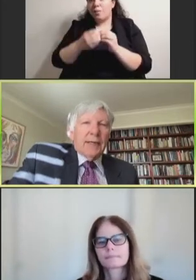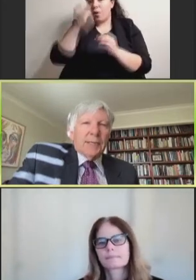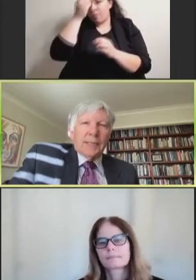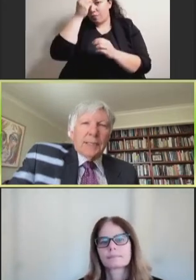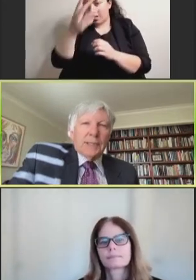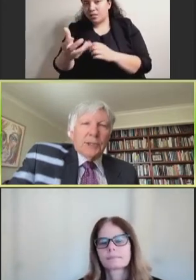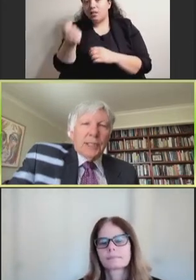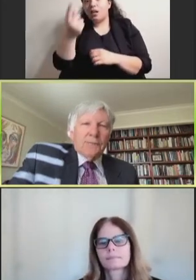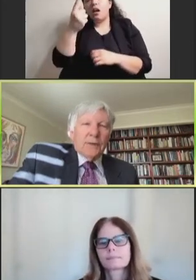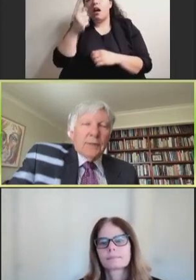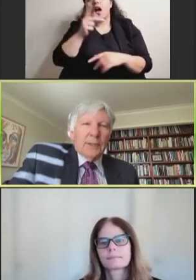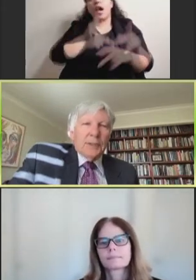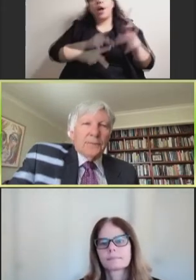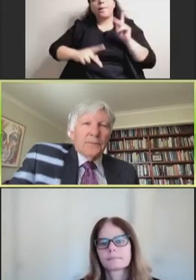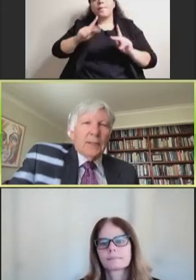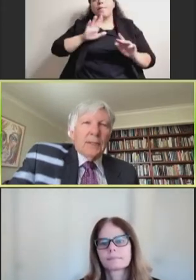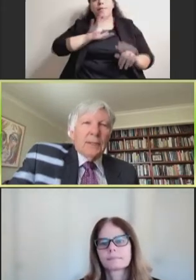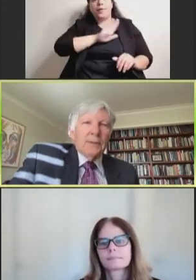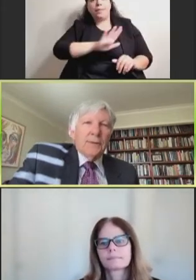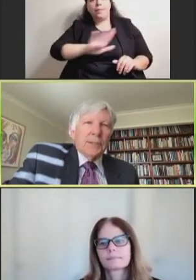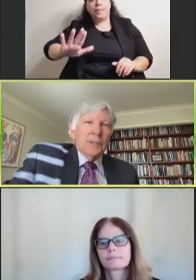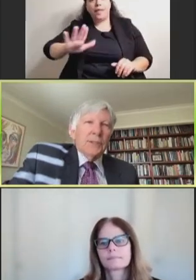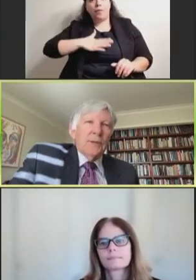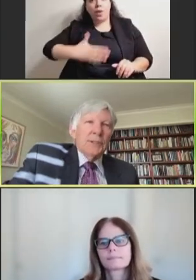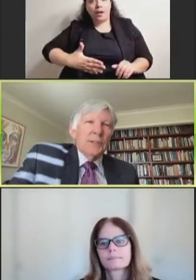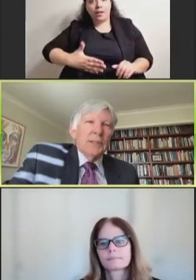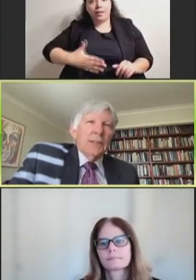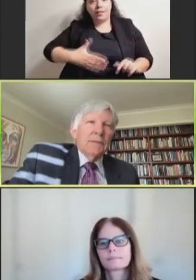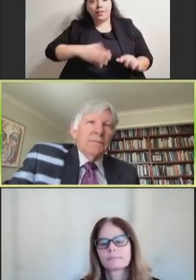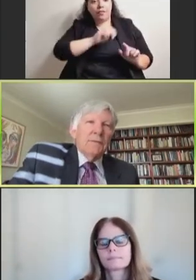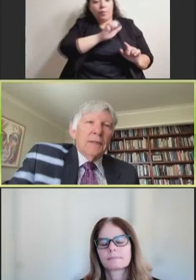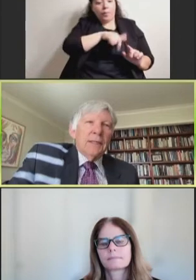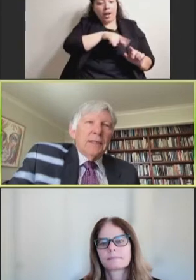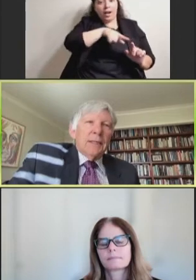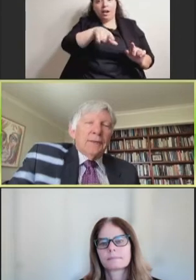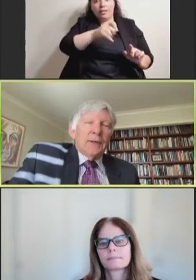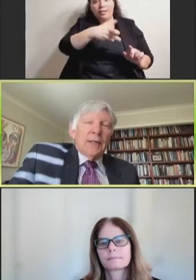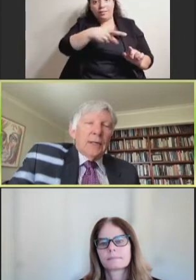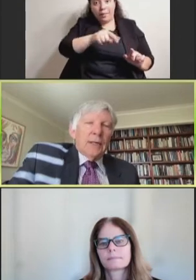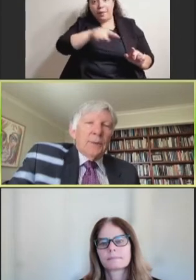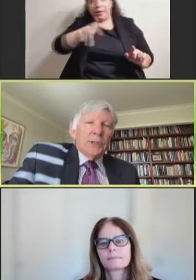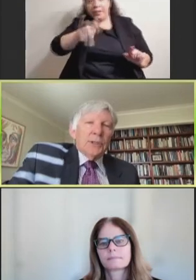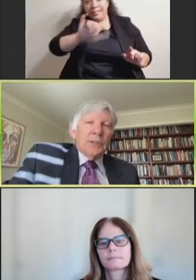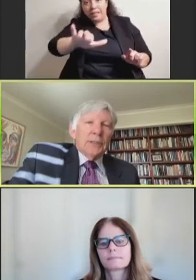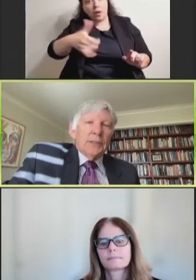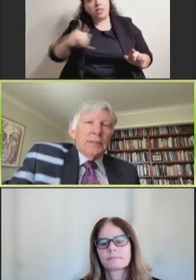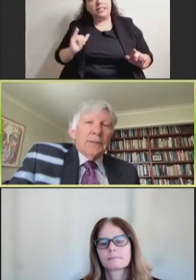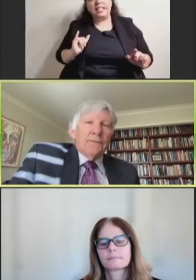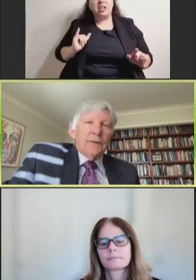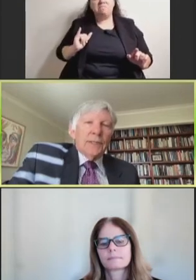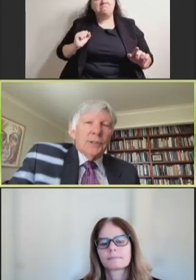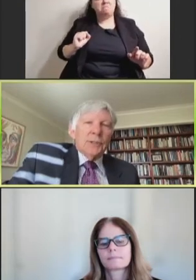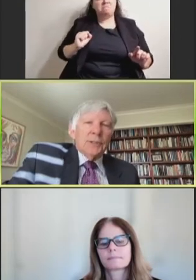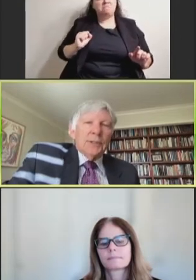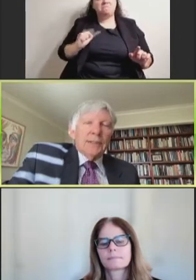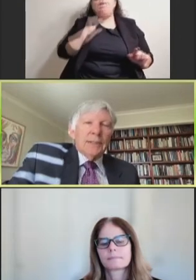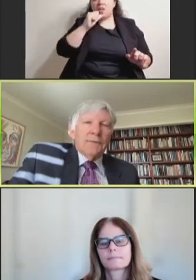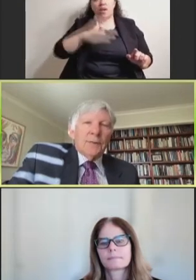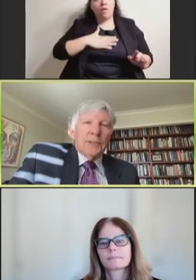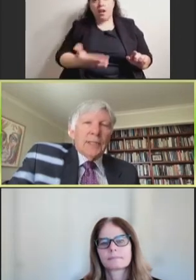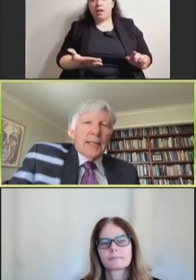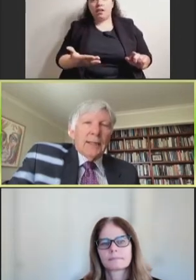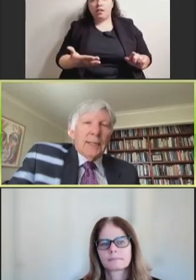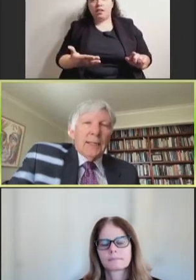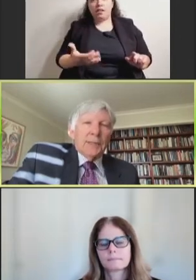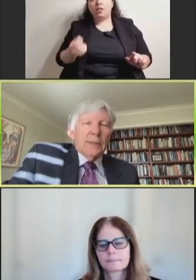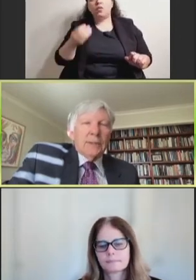taking the vaccine didn't change very much. And it addresses this question of, well, how much did various